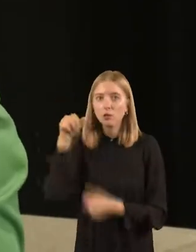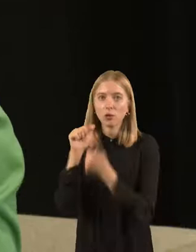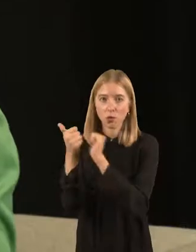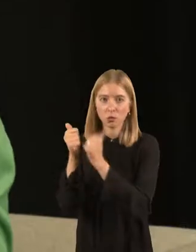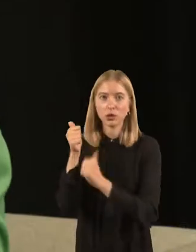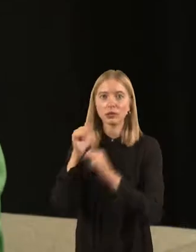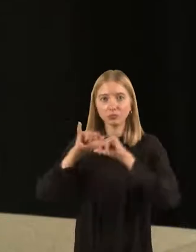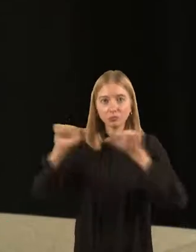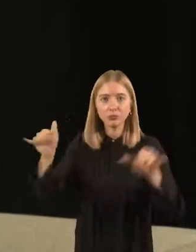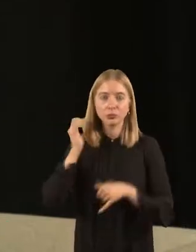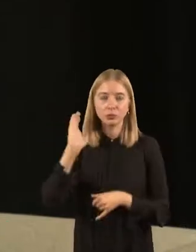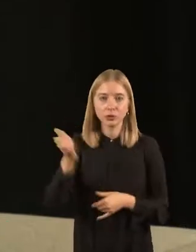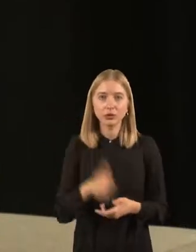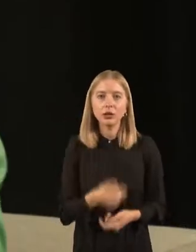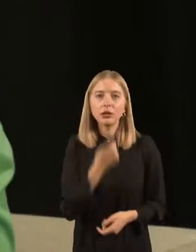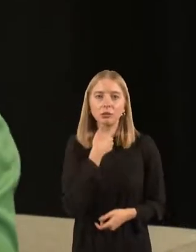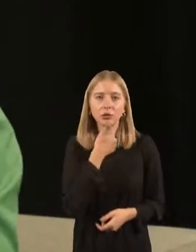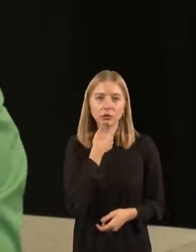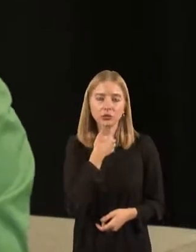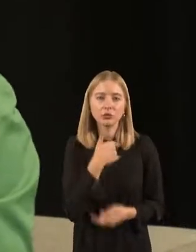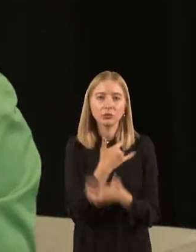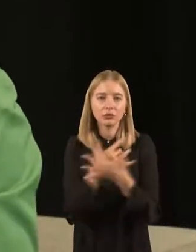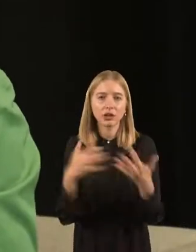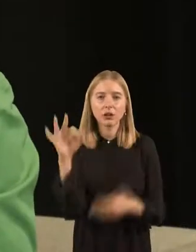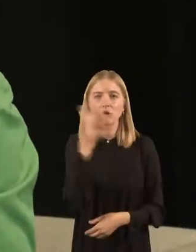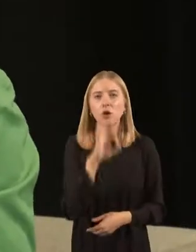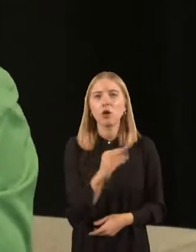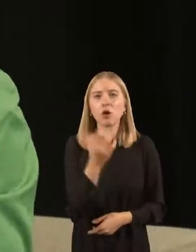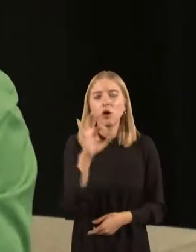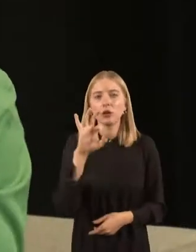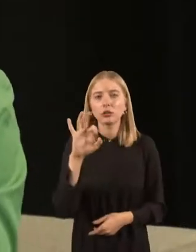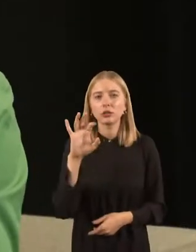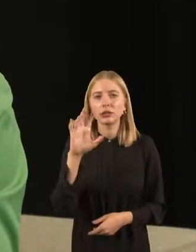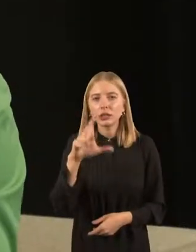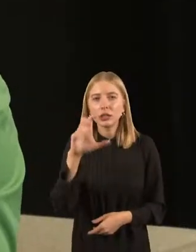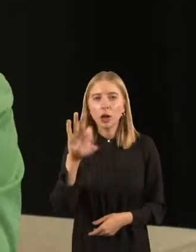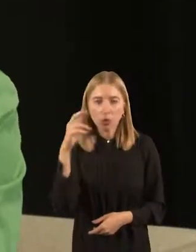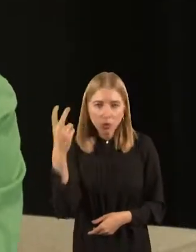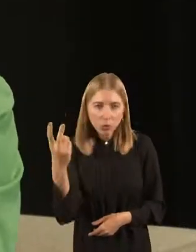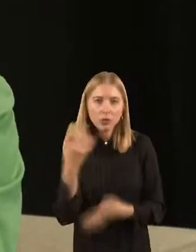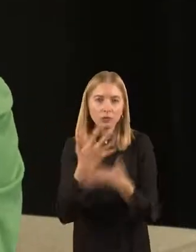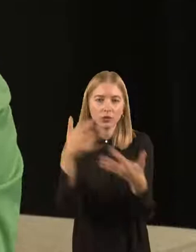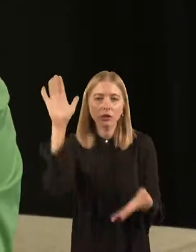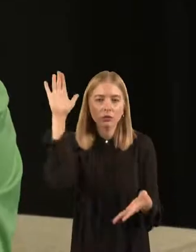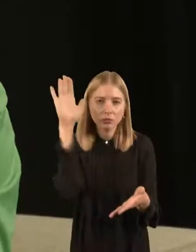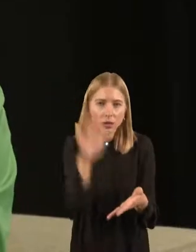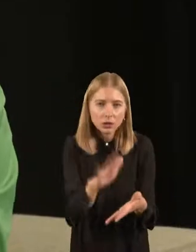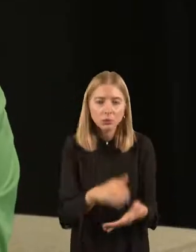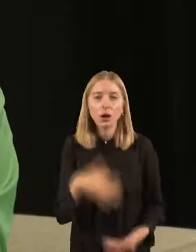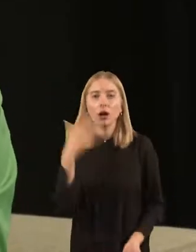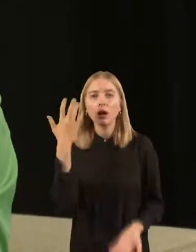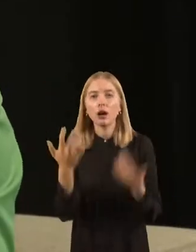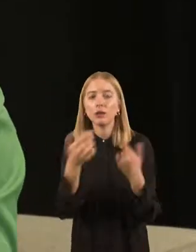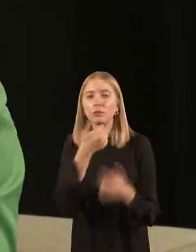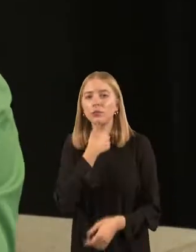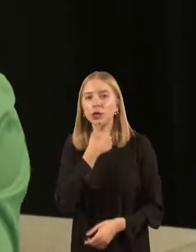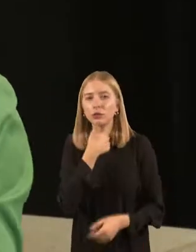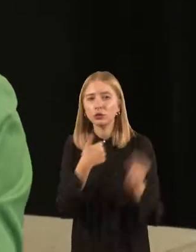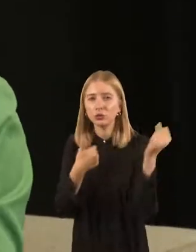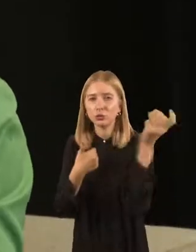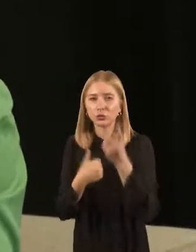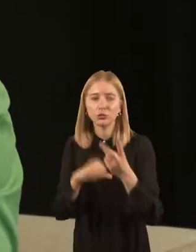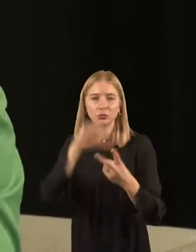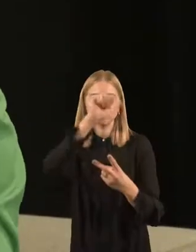businesses. So you already get the drift. I'm talking about the carbon adjustment mechanism,